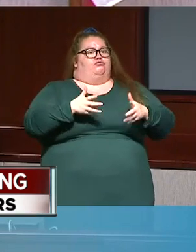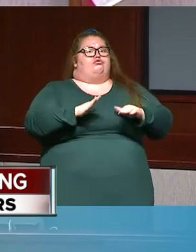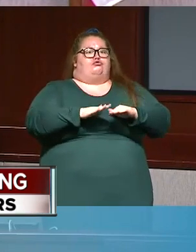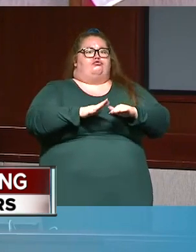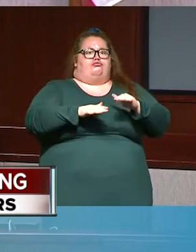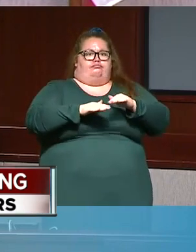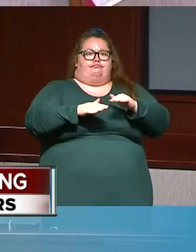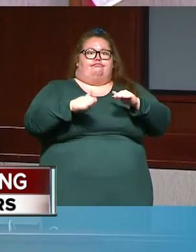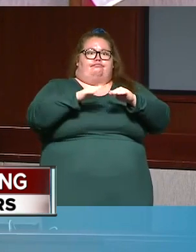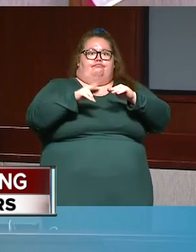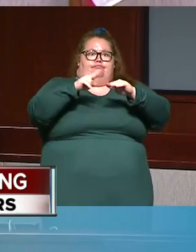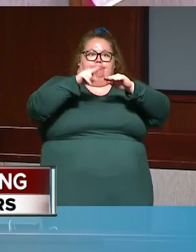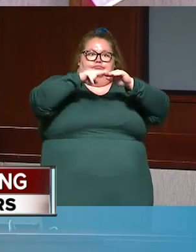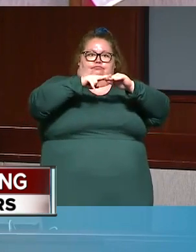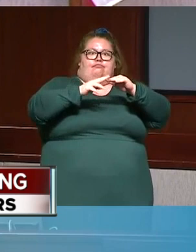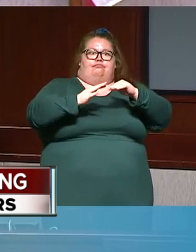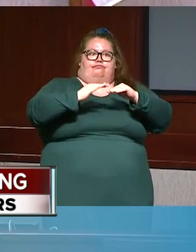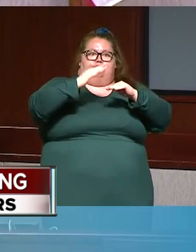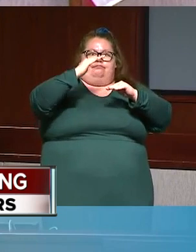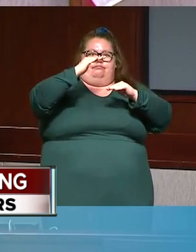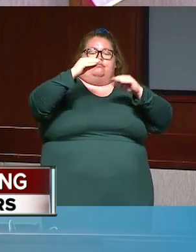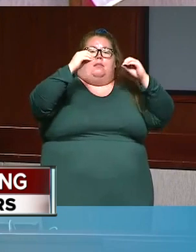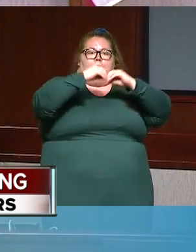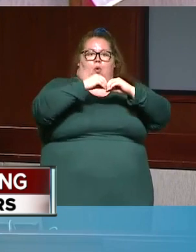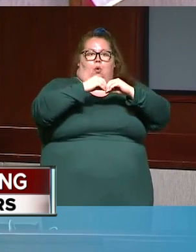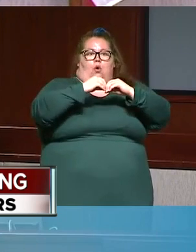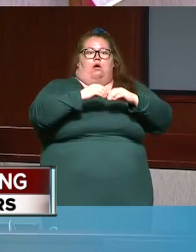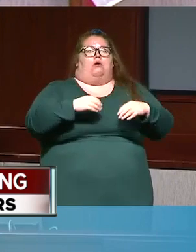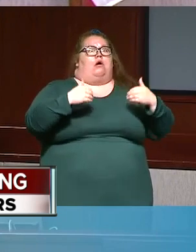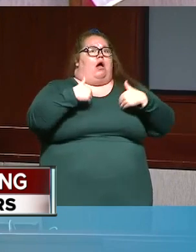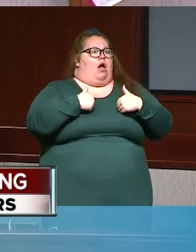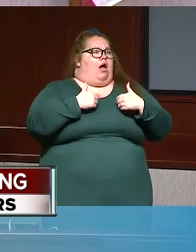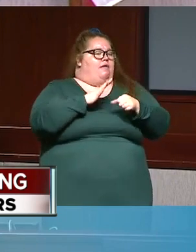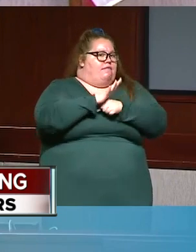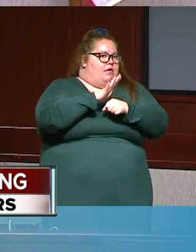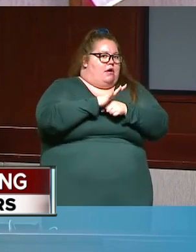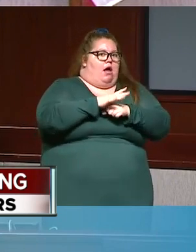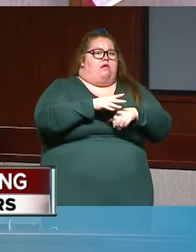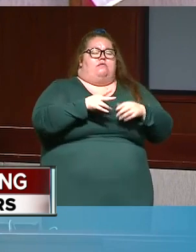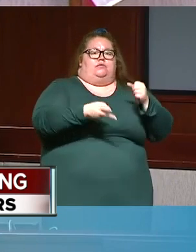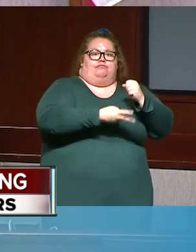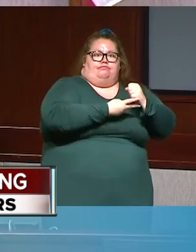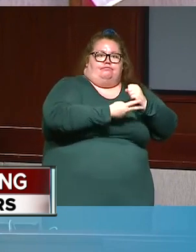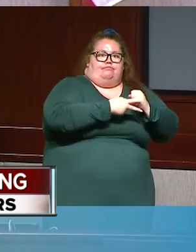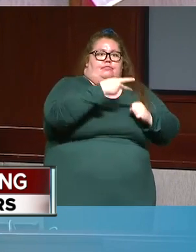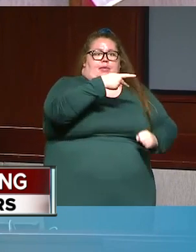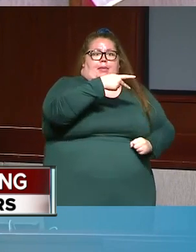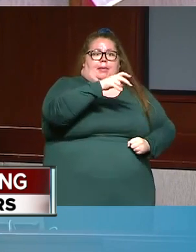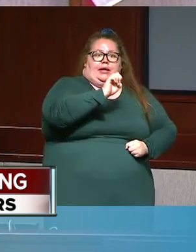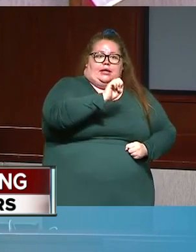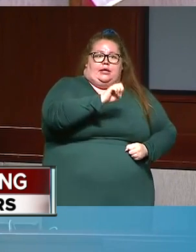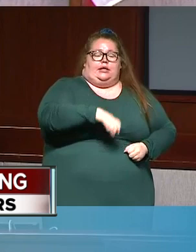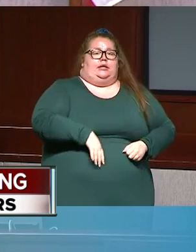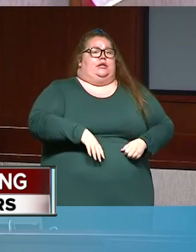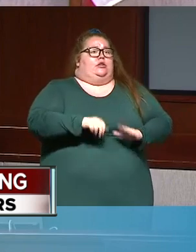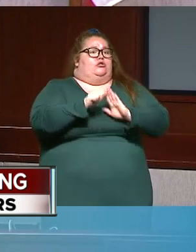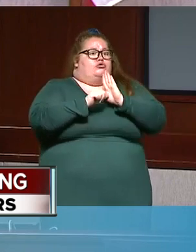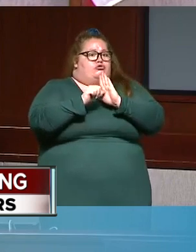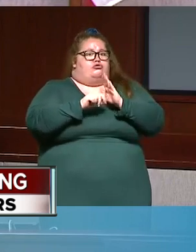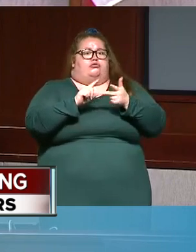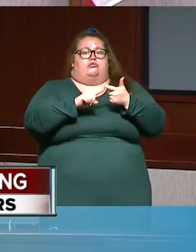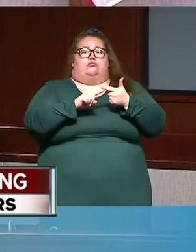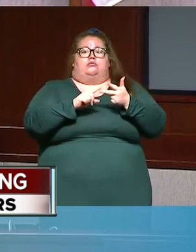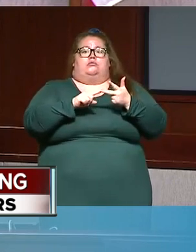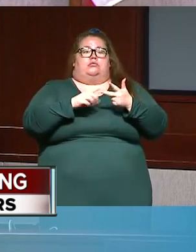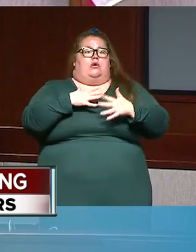have secured additional protective equipment, have secured additional supplies, have secured additional ventilators,